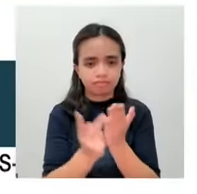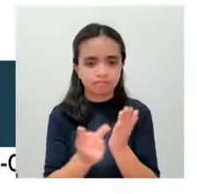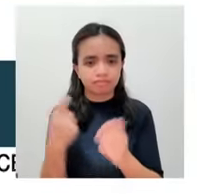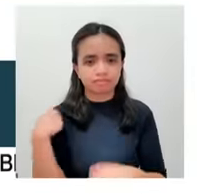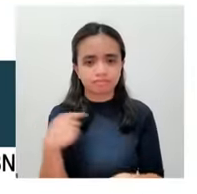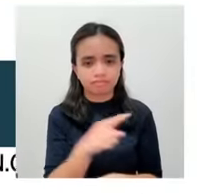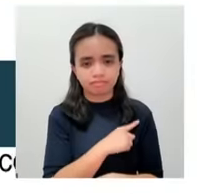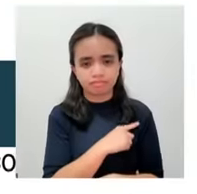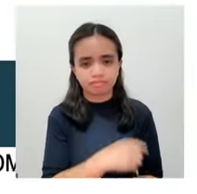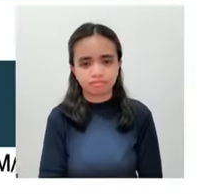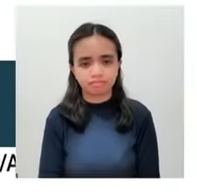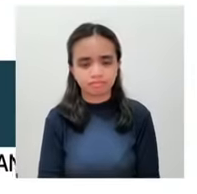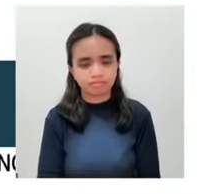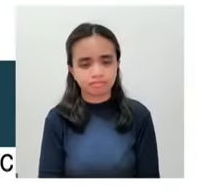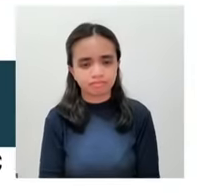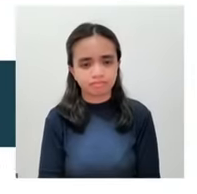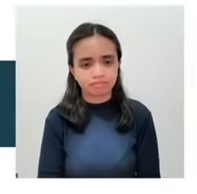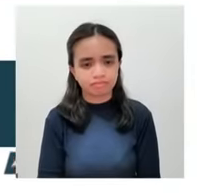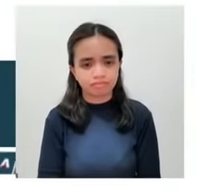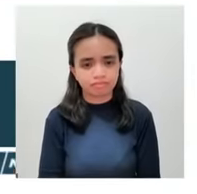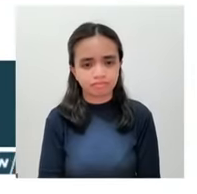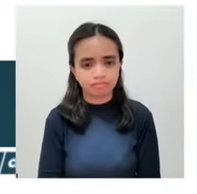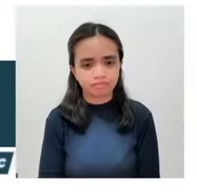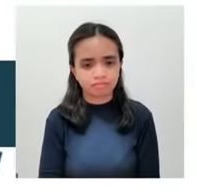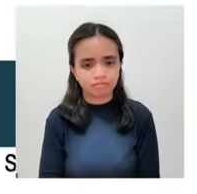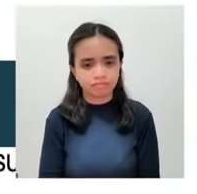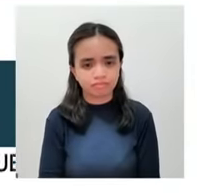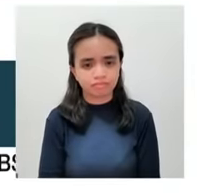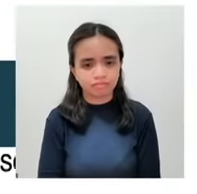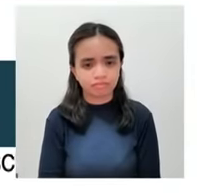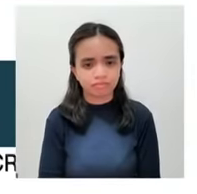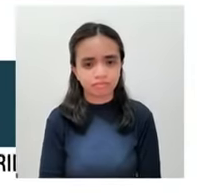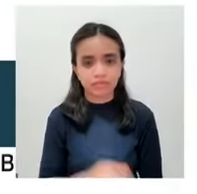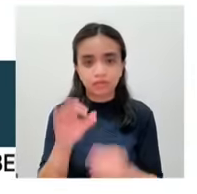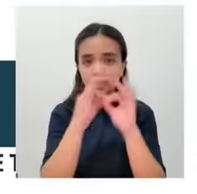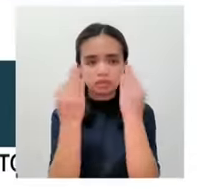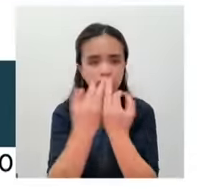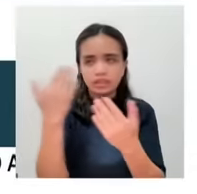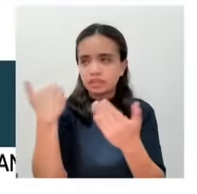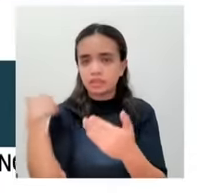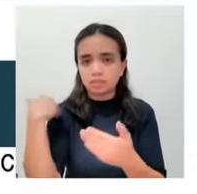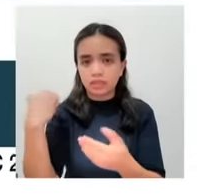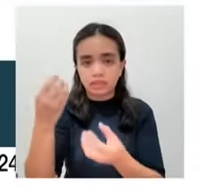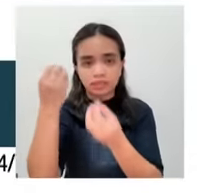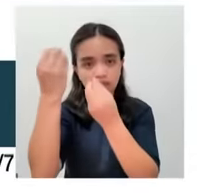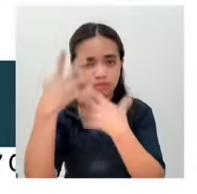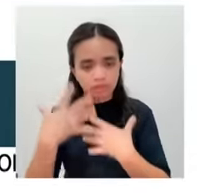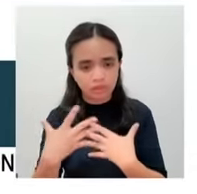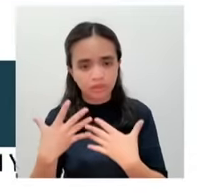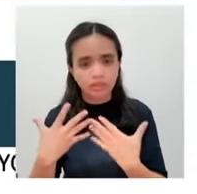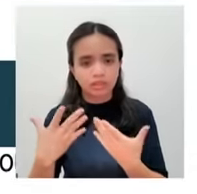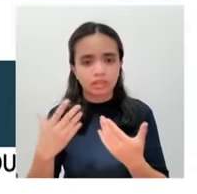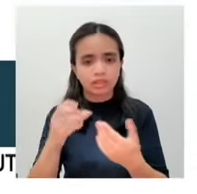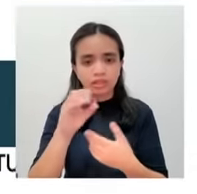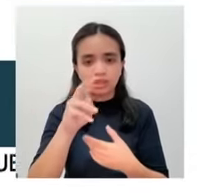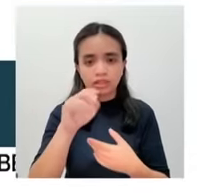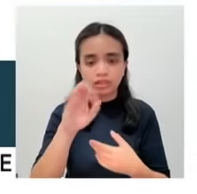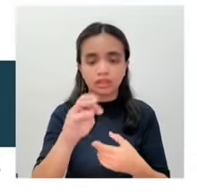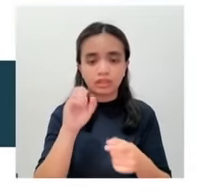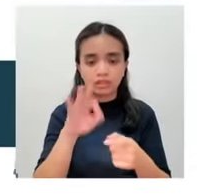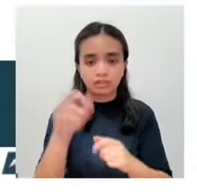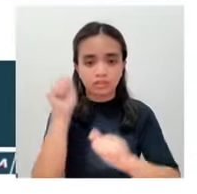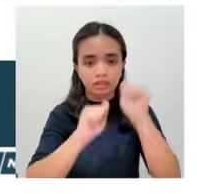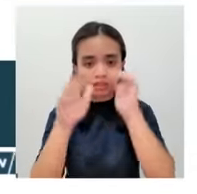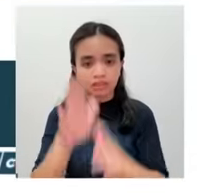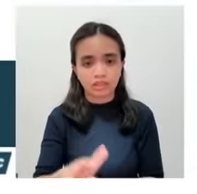part of our, medyo yung hindi pa nagko-confirm ang family, as usual, pag may celebrity na namamatay kasi